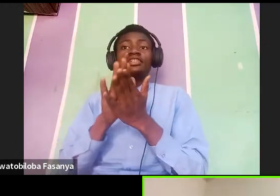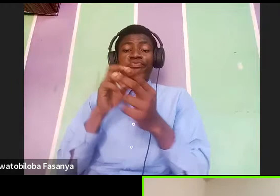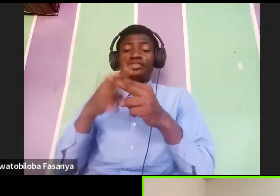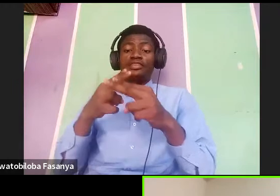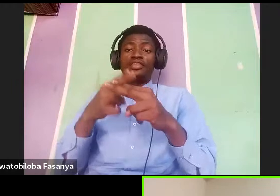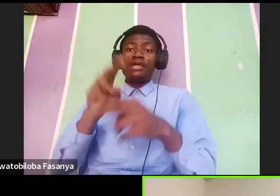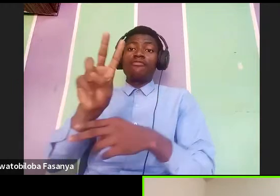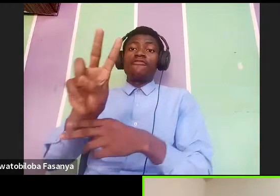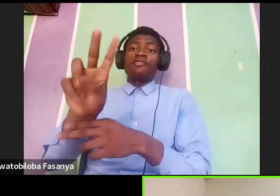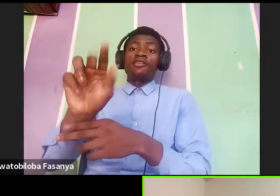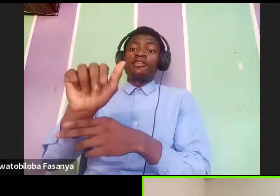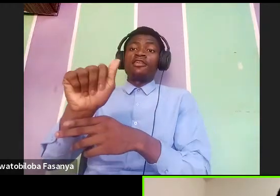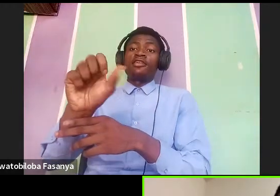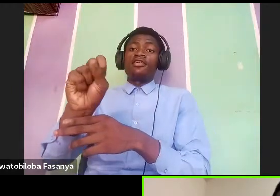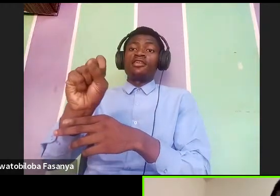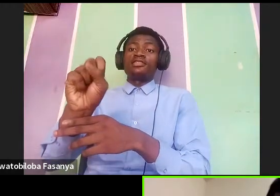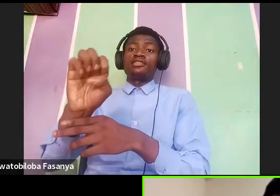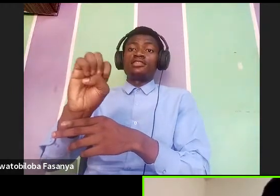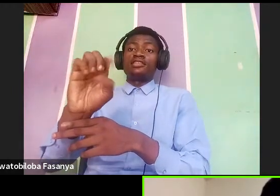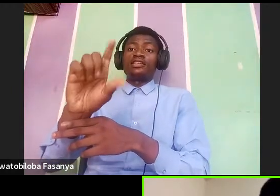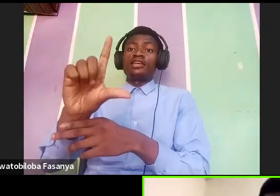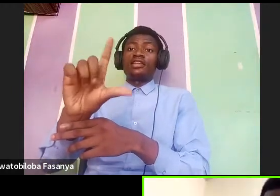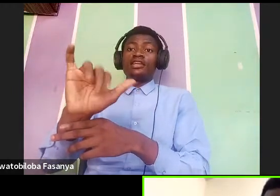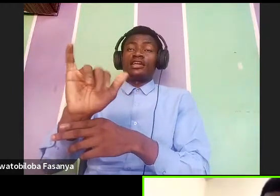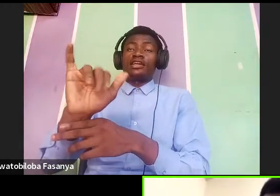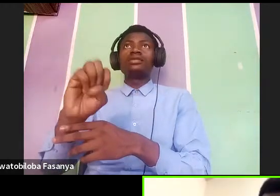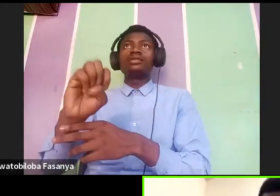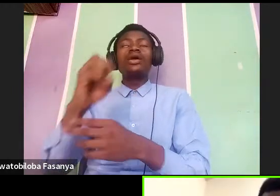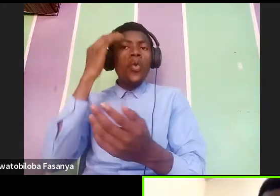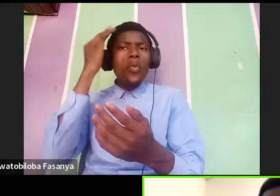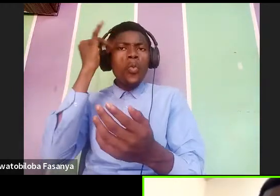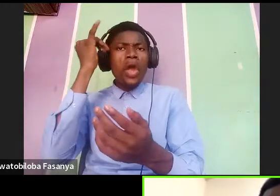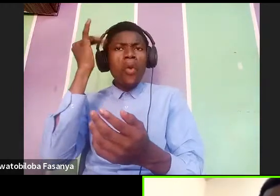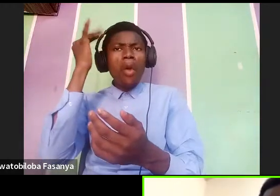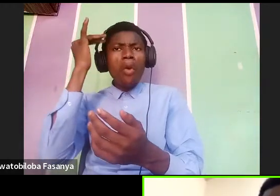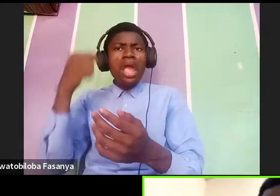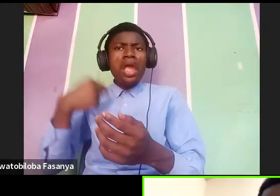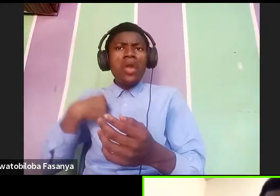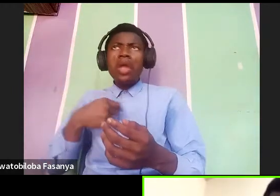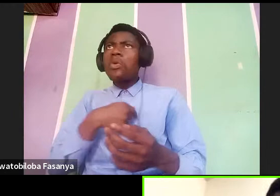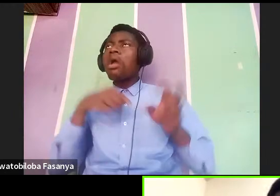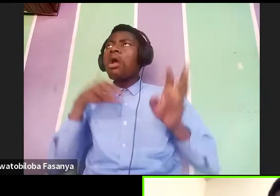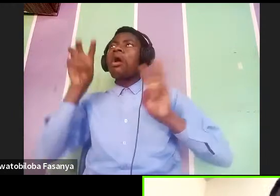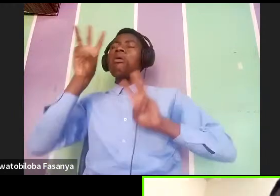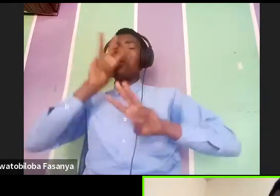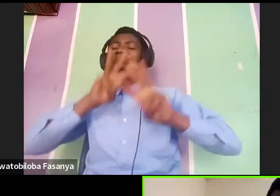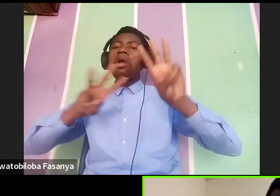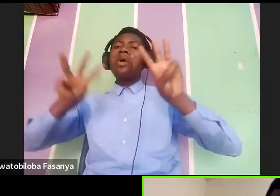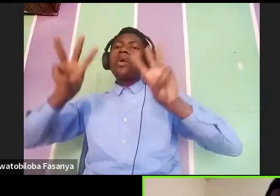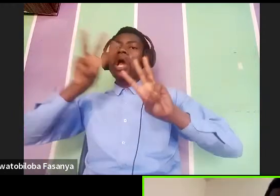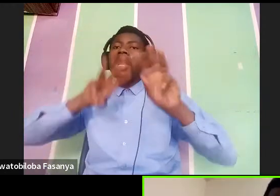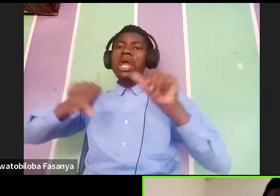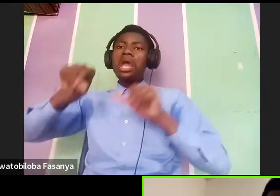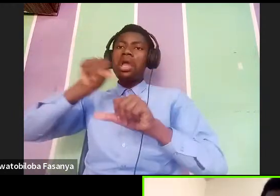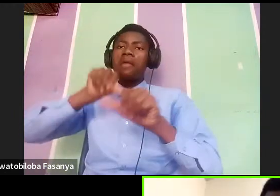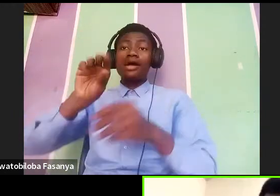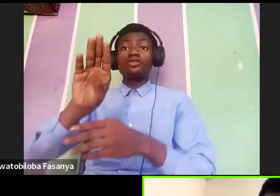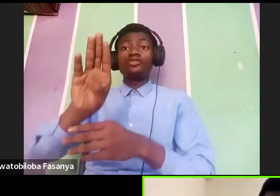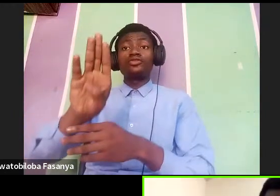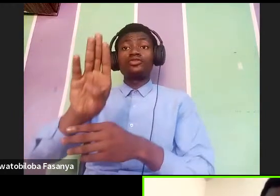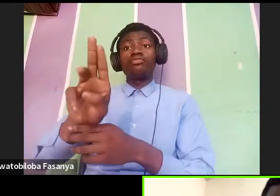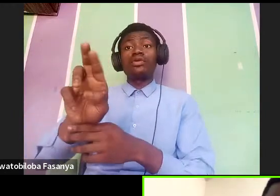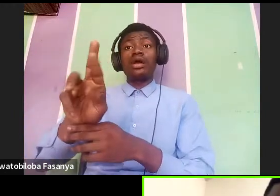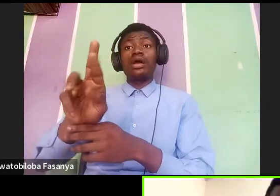is that the topmost layer of the skin is taken off. So that way one can easily lose